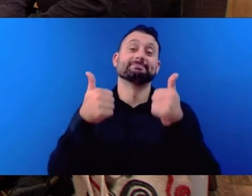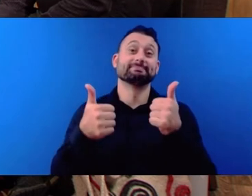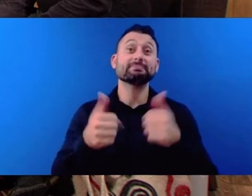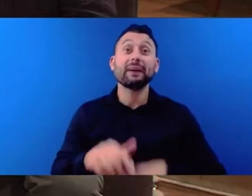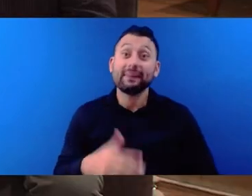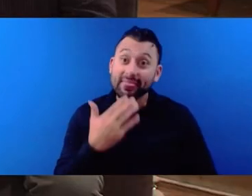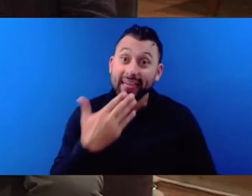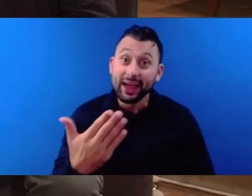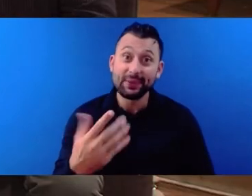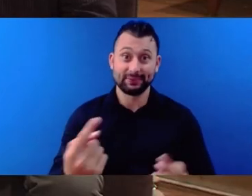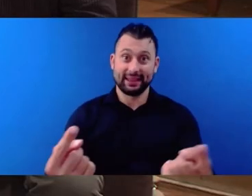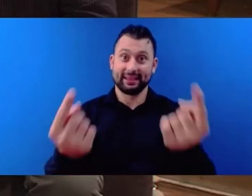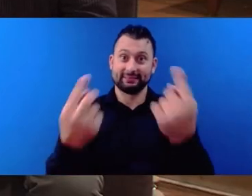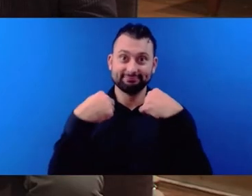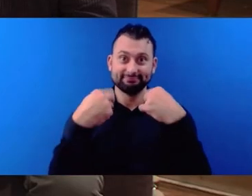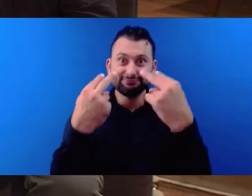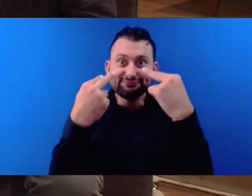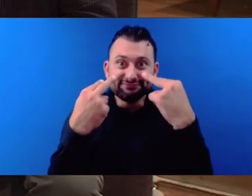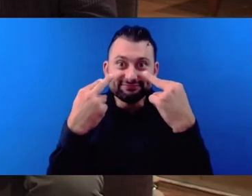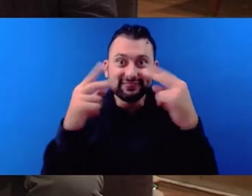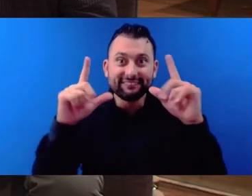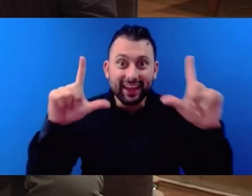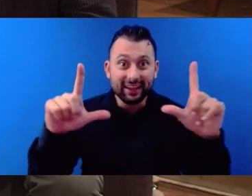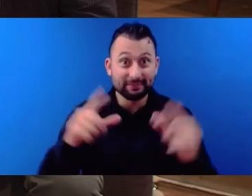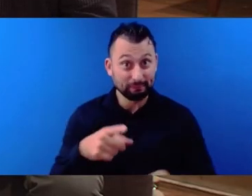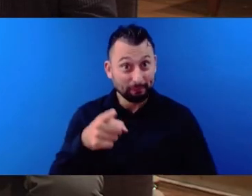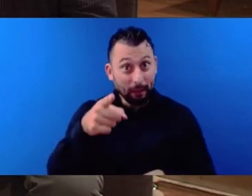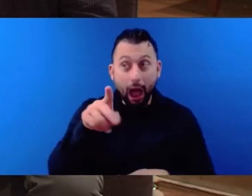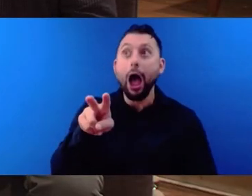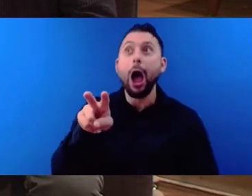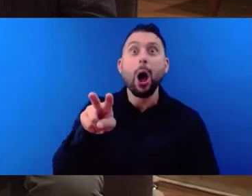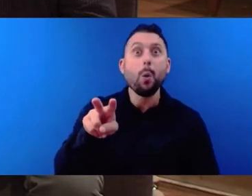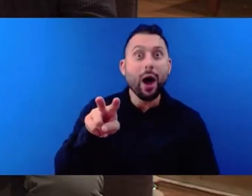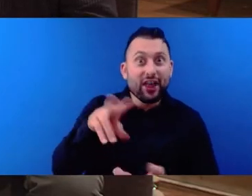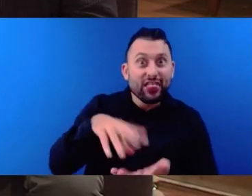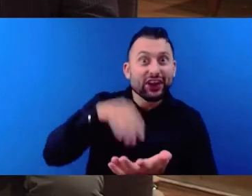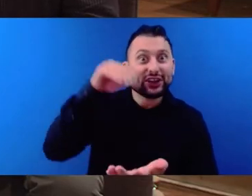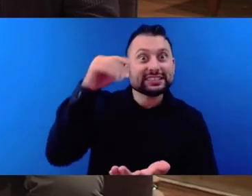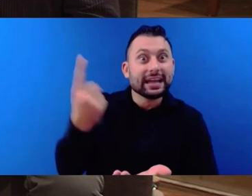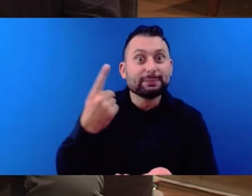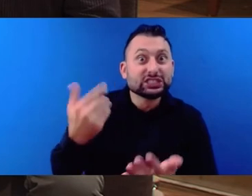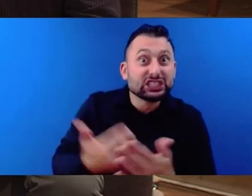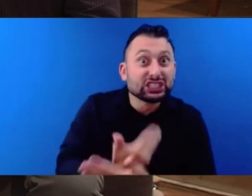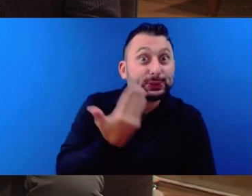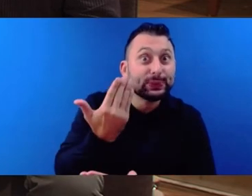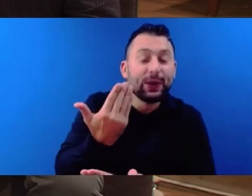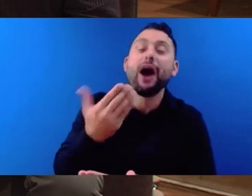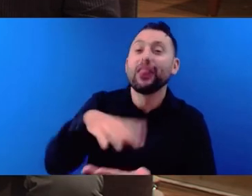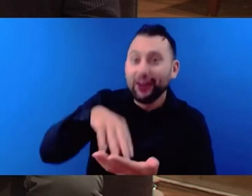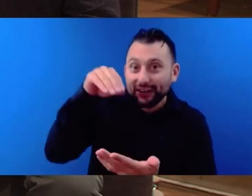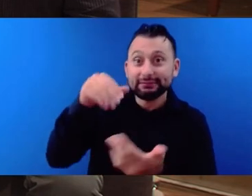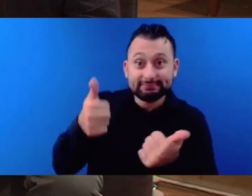And thank you for watching. Hopefully you've learned something about diabetes,